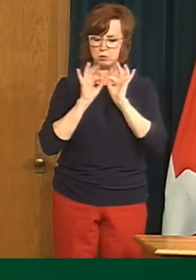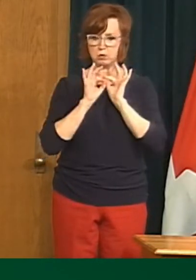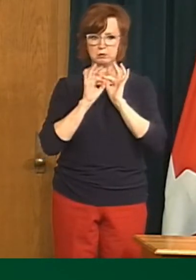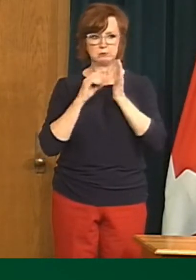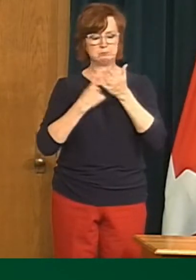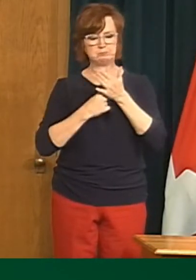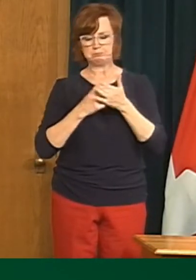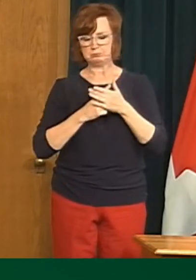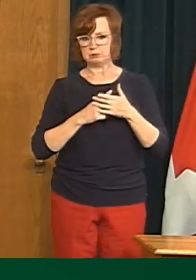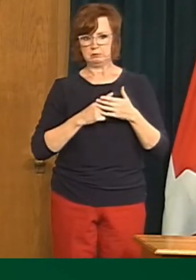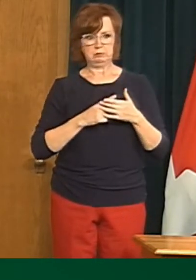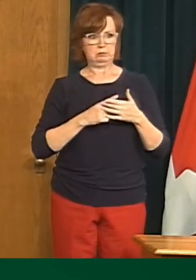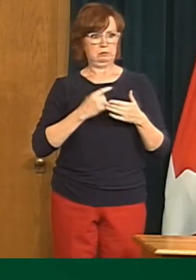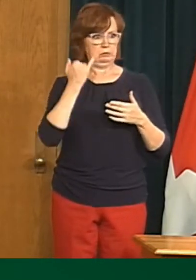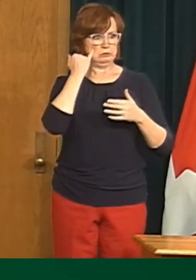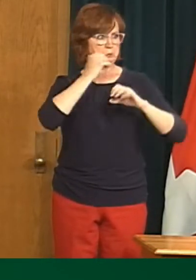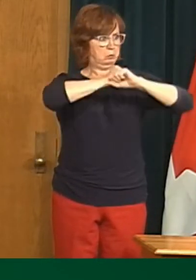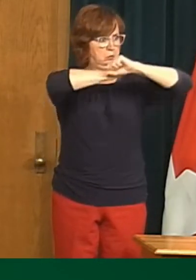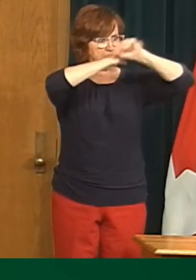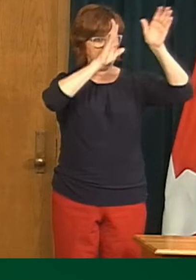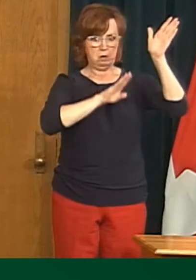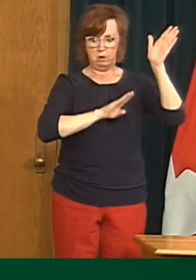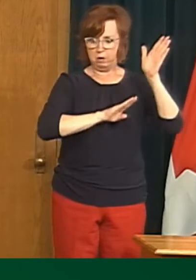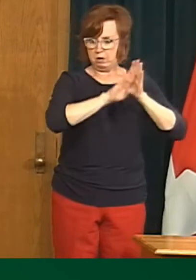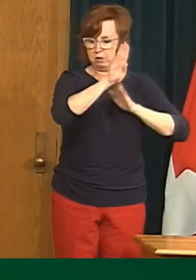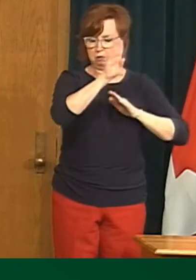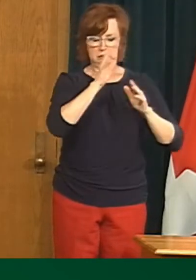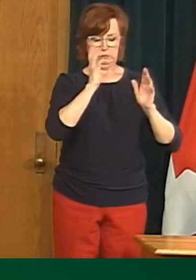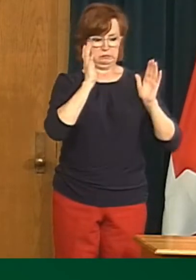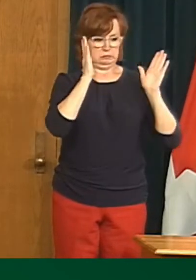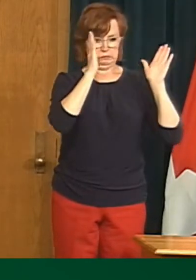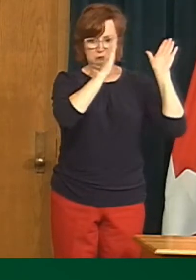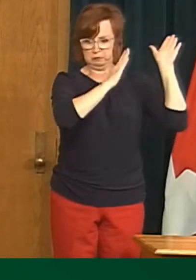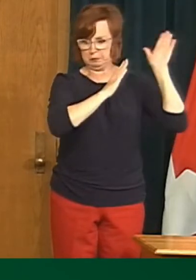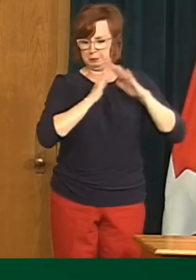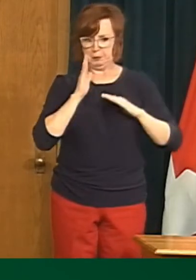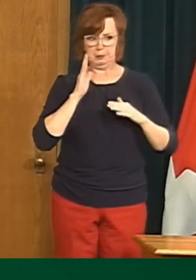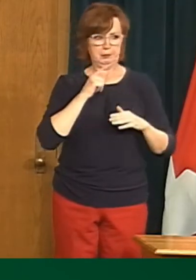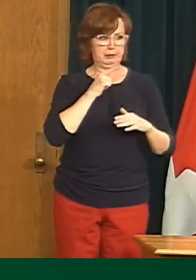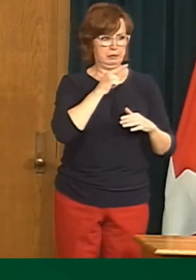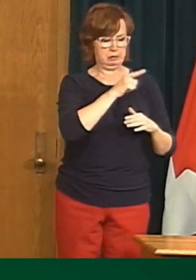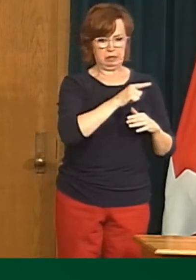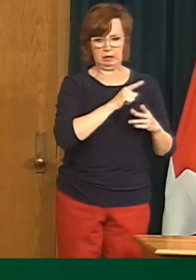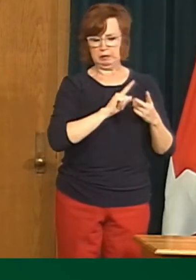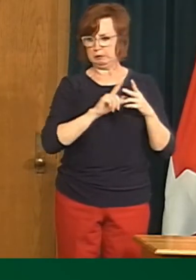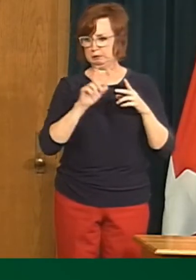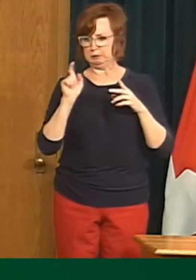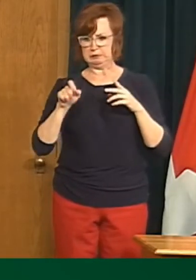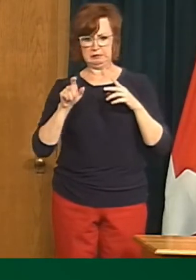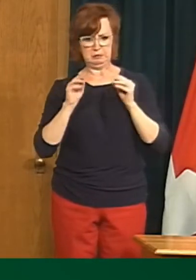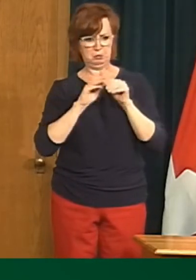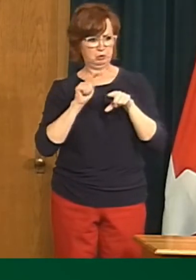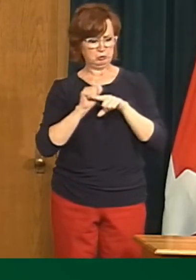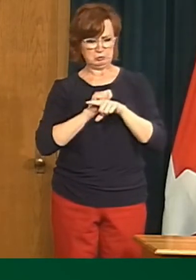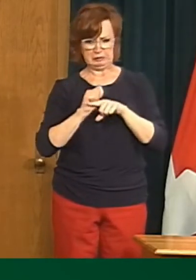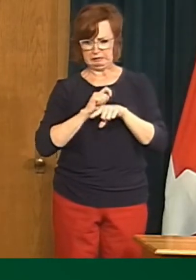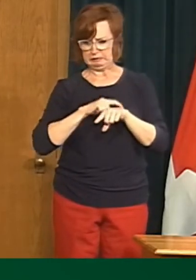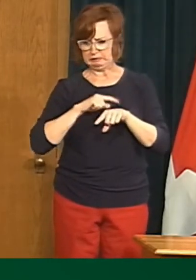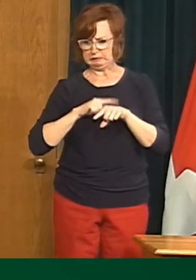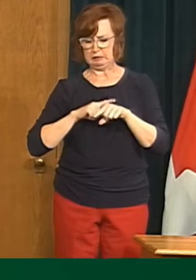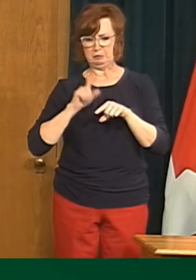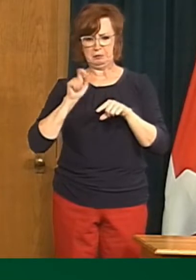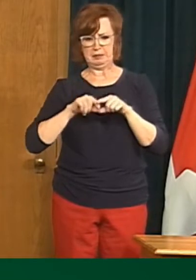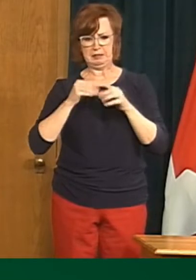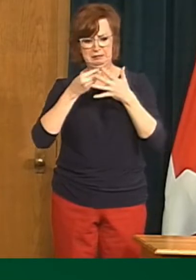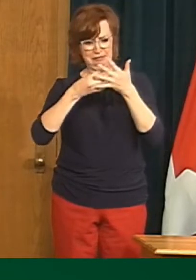from a healthcare delivery needs perspective, but also to train all of the individuals in these particular facilities as well as